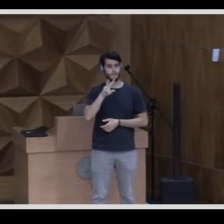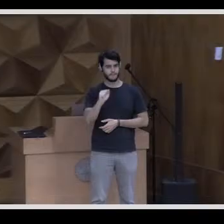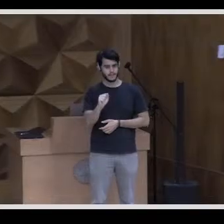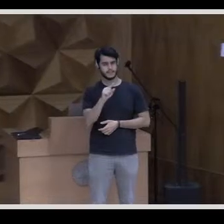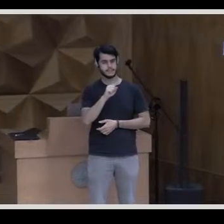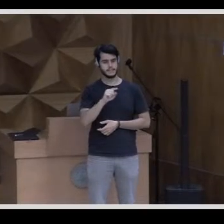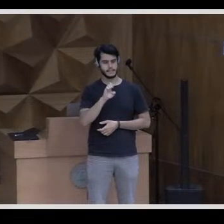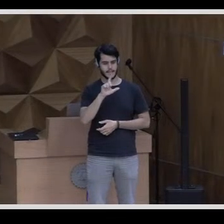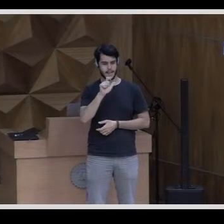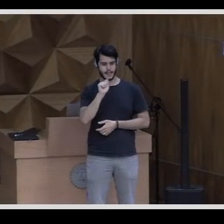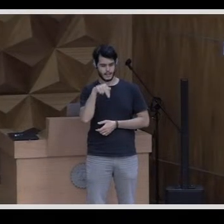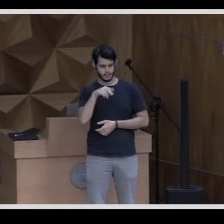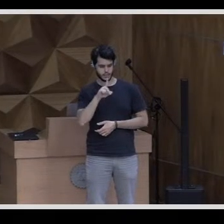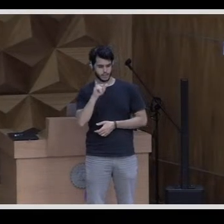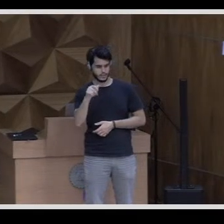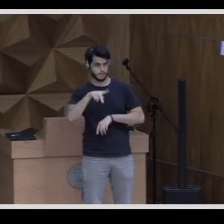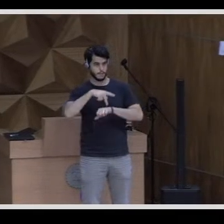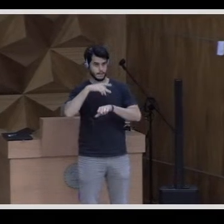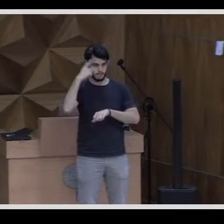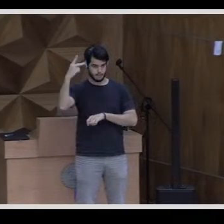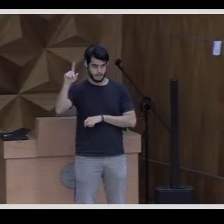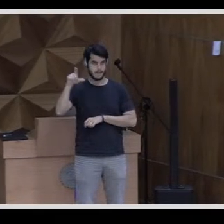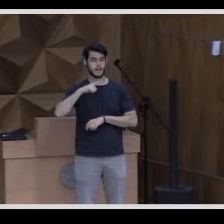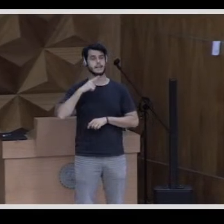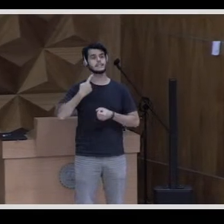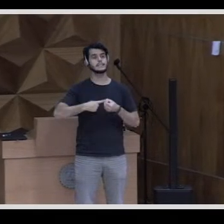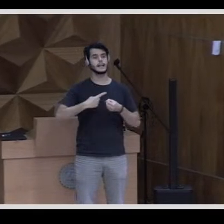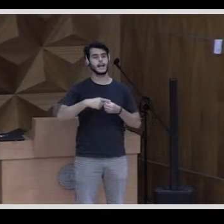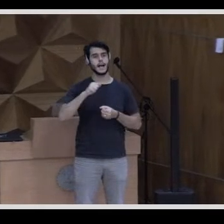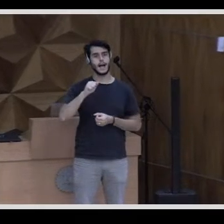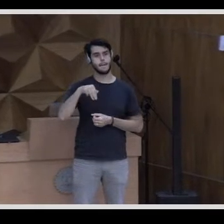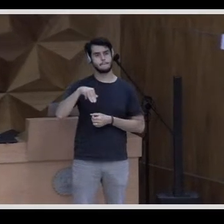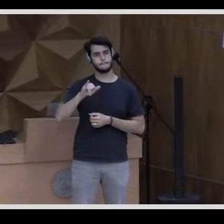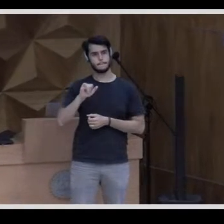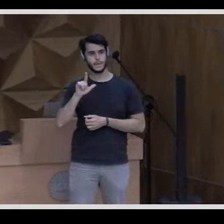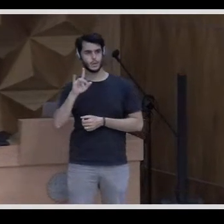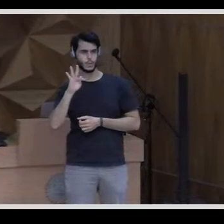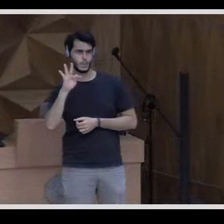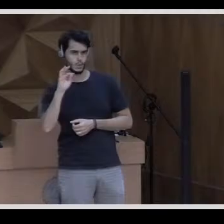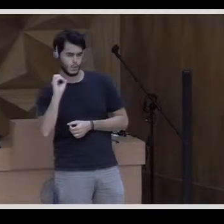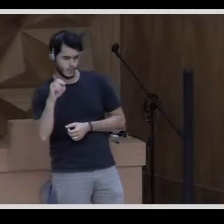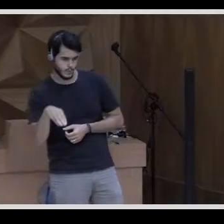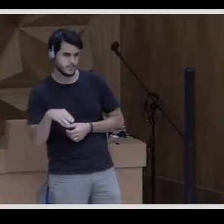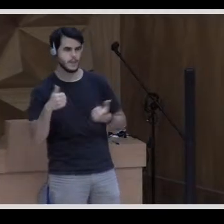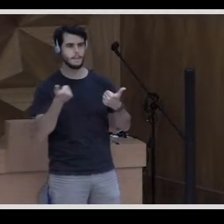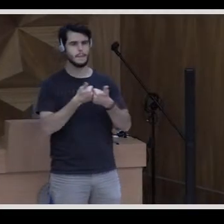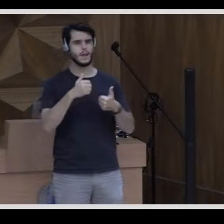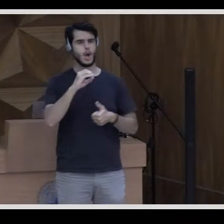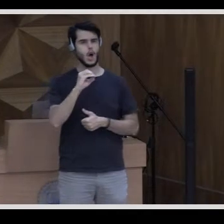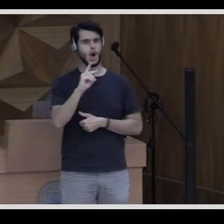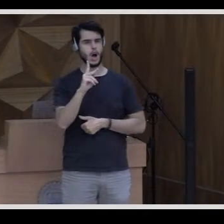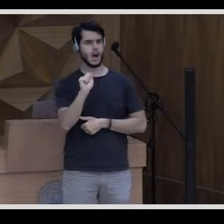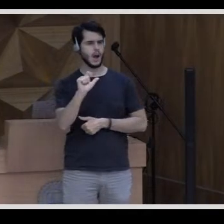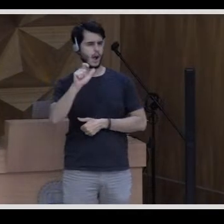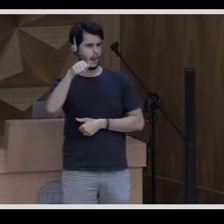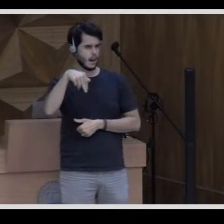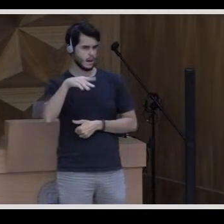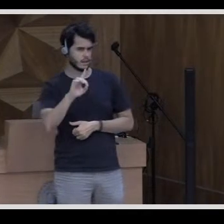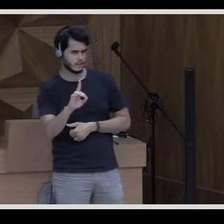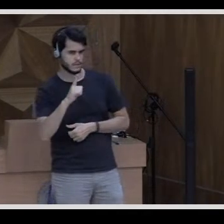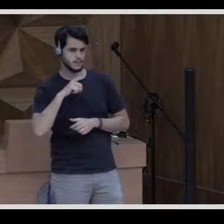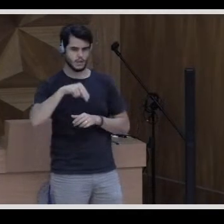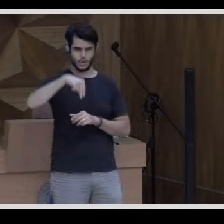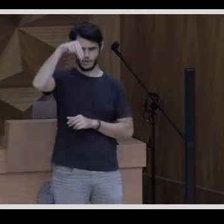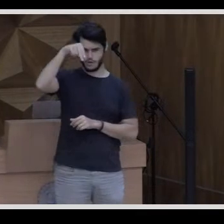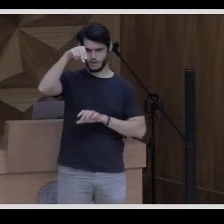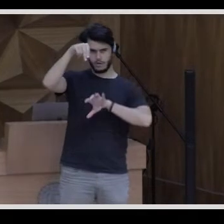called Hamilton. So if you know Auckland in New Zealand, we're kind of an hour and a half south of Auckland. This is part